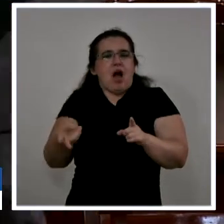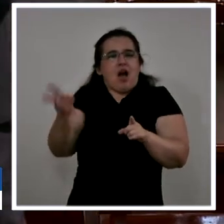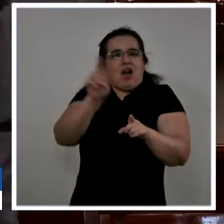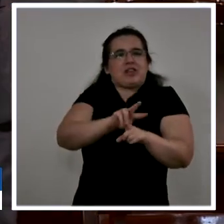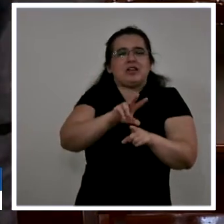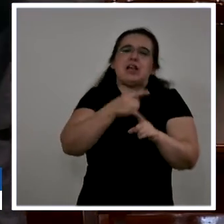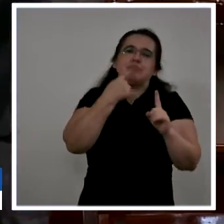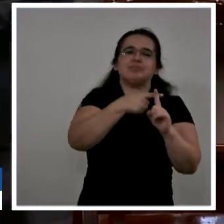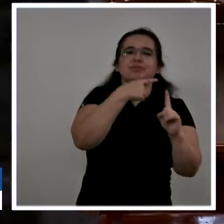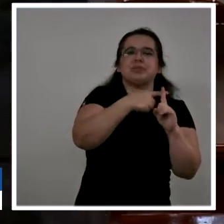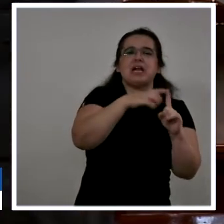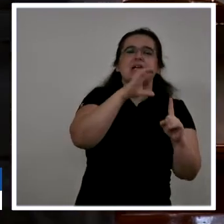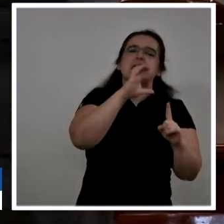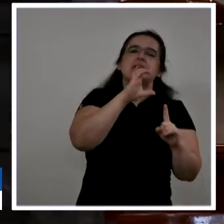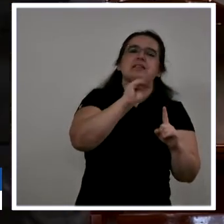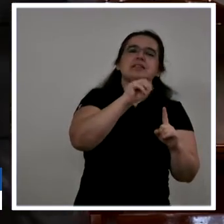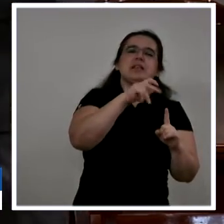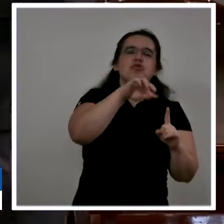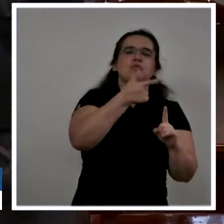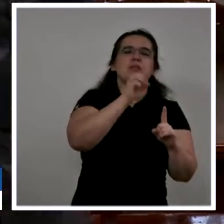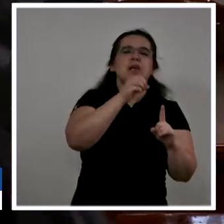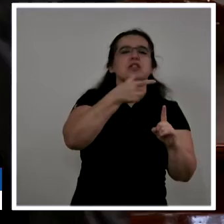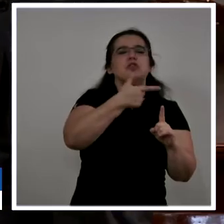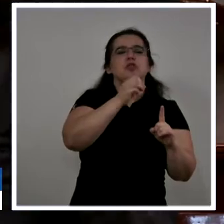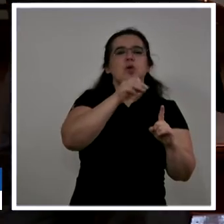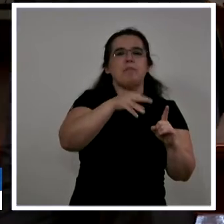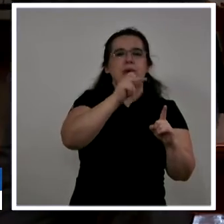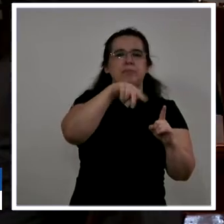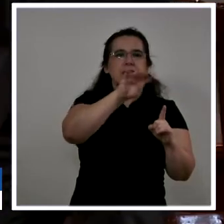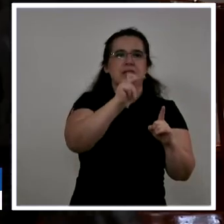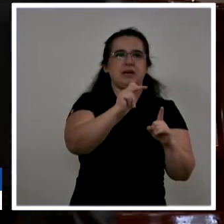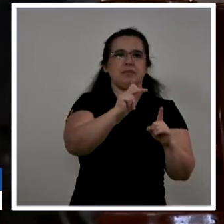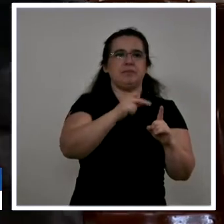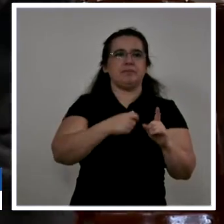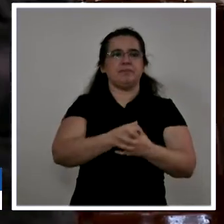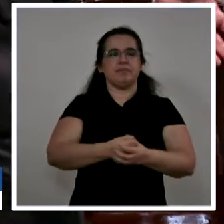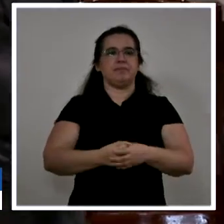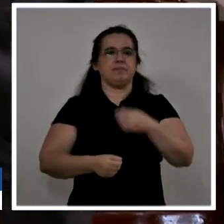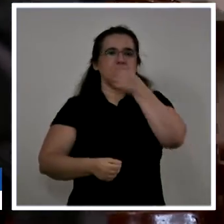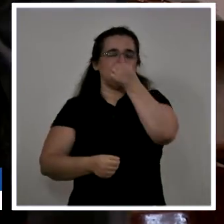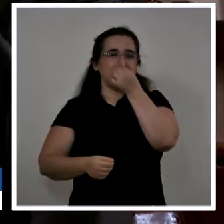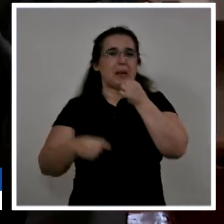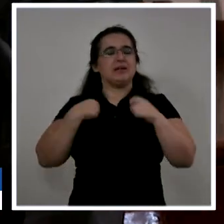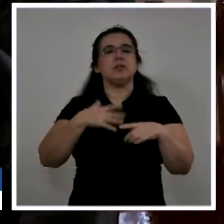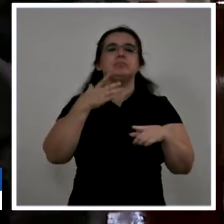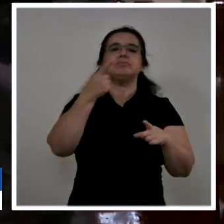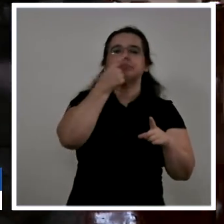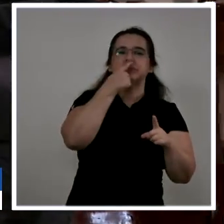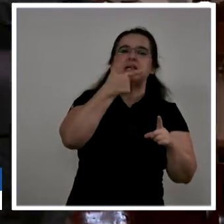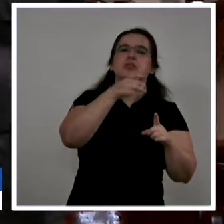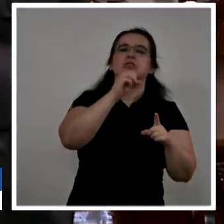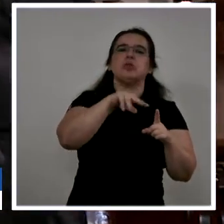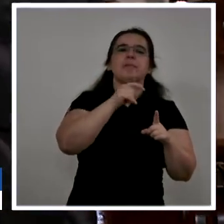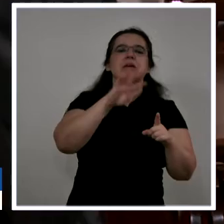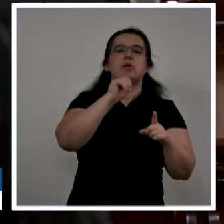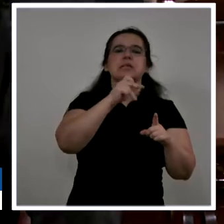boas hormonas como a serotonina and dopamine. E dopamina. So I want more serotonin e, portanto, and dopamine, eu quero mais serotonina ou dopamina from